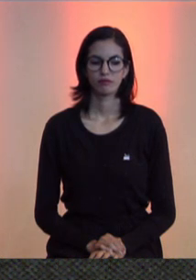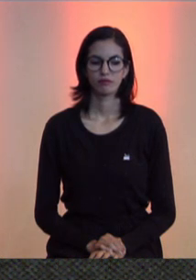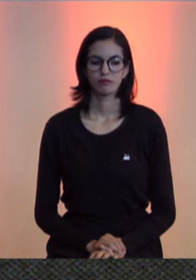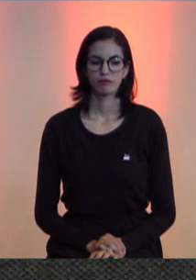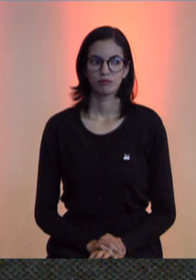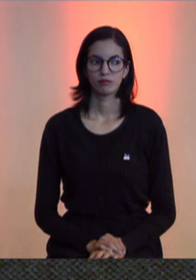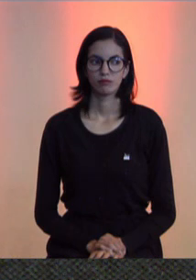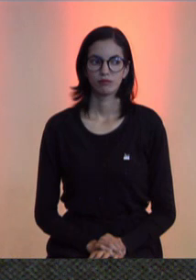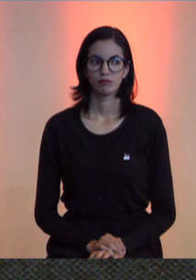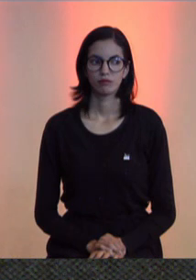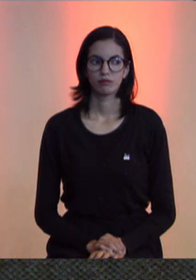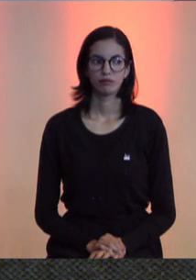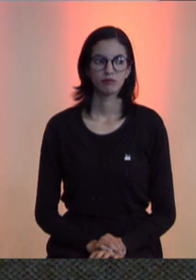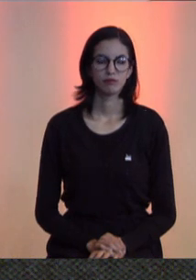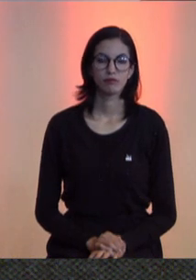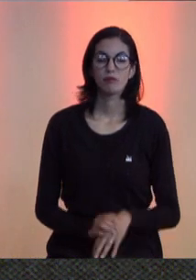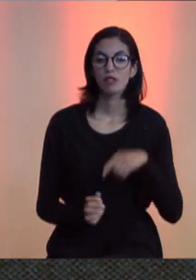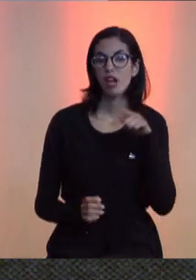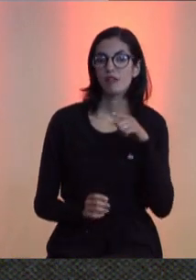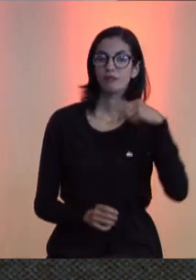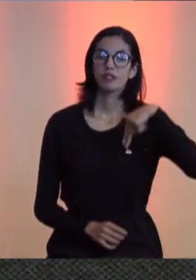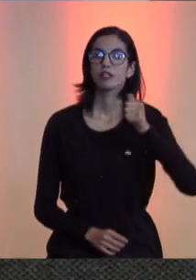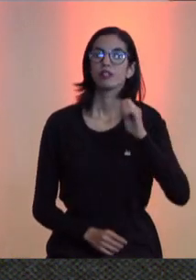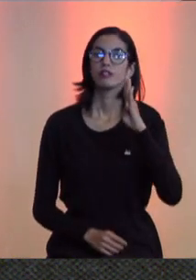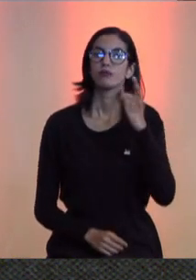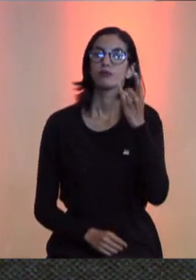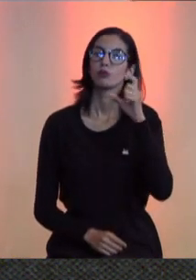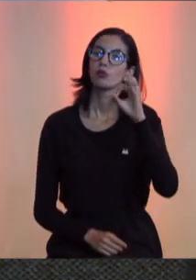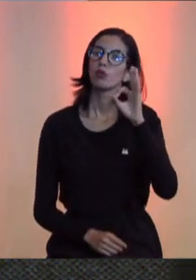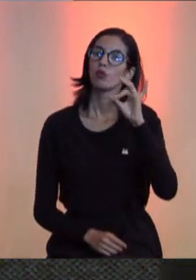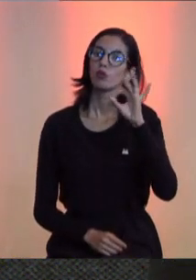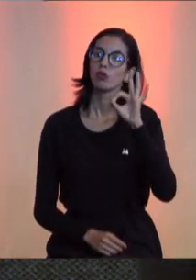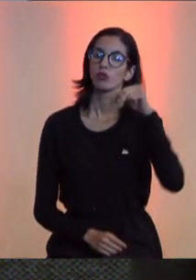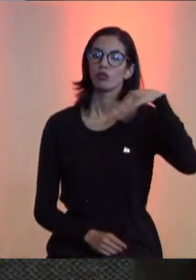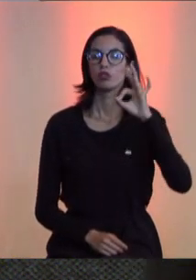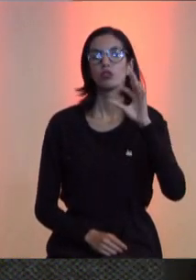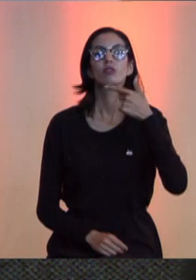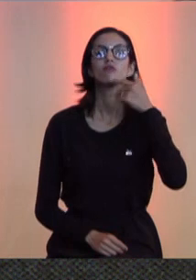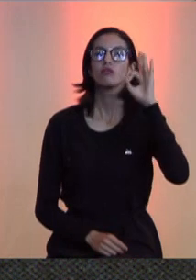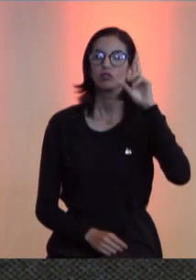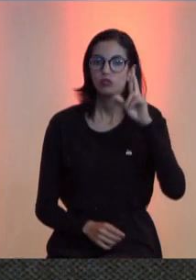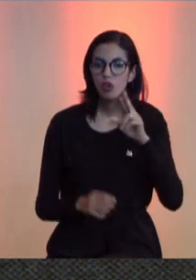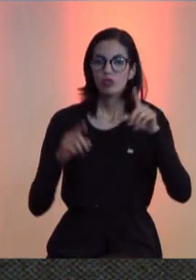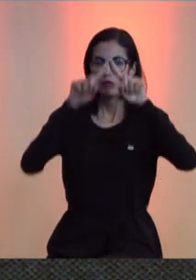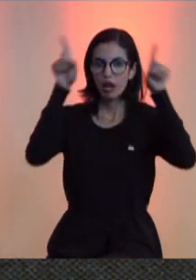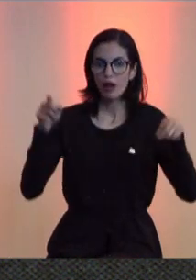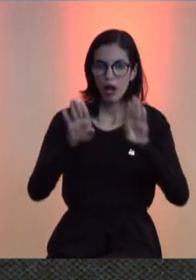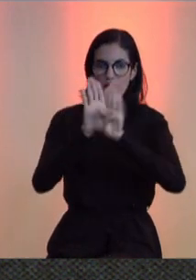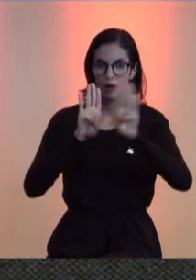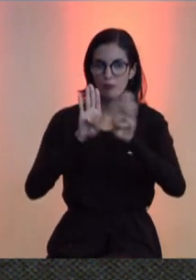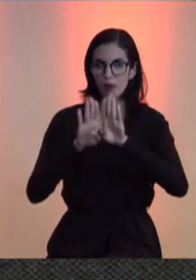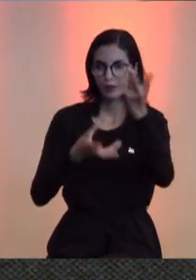midst of the fire. Entonces Nabucodonosor se acercó a la puerta del horno de fuego ardiendo y habló y